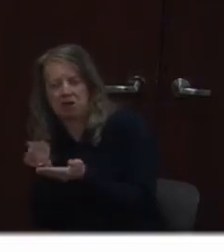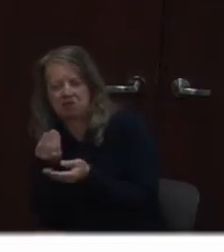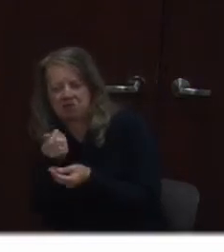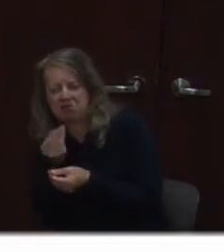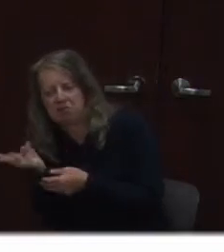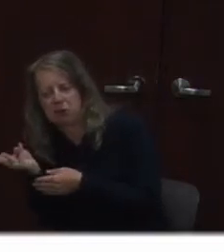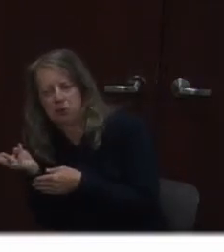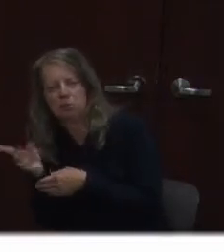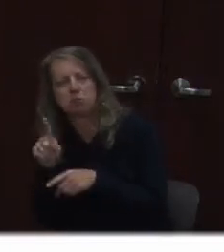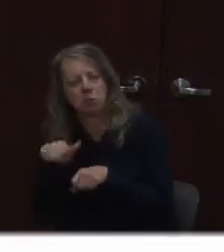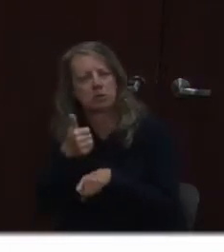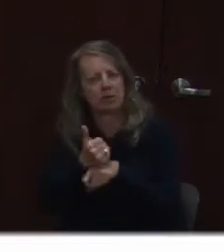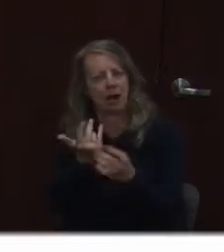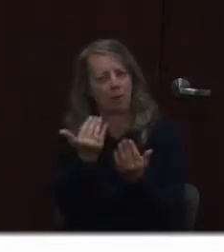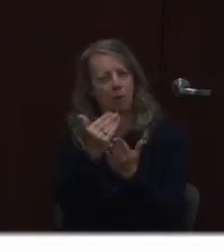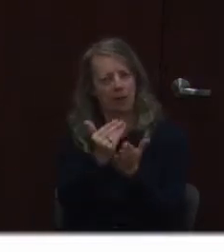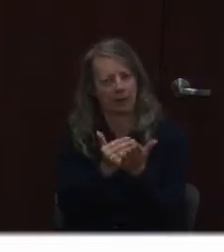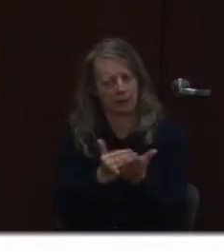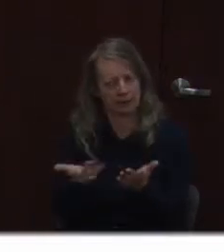the wait list at that time.